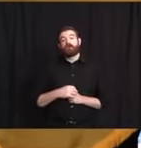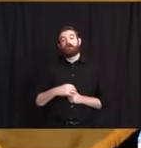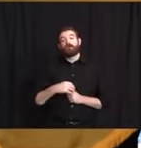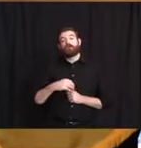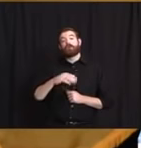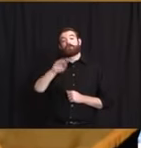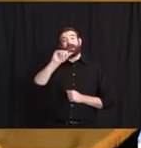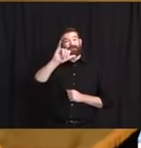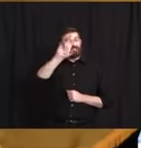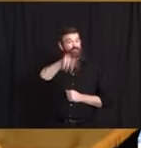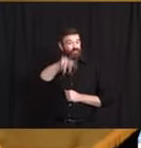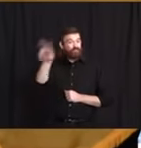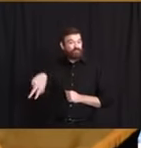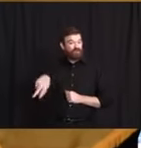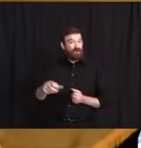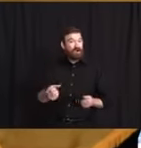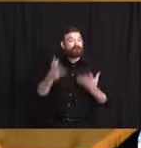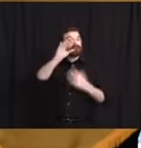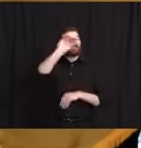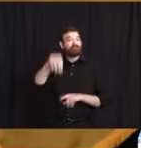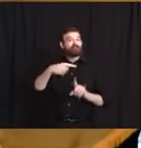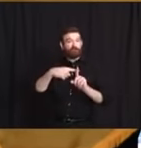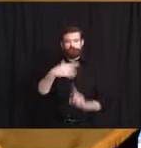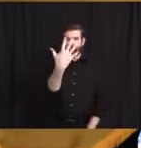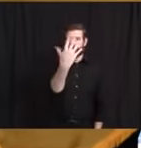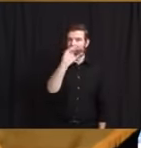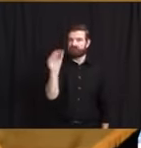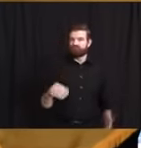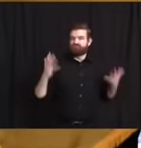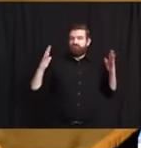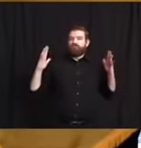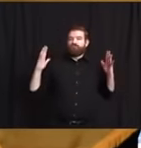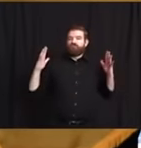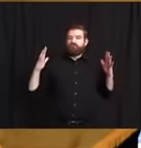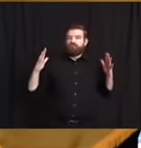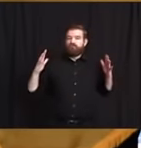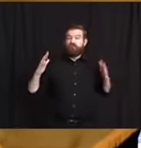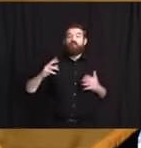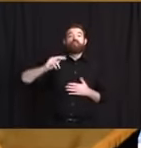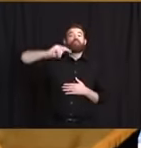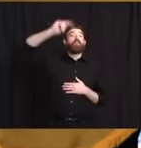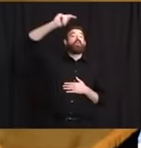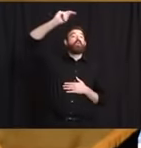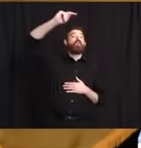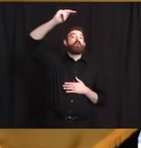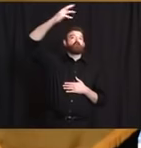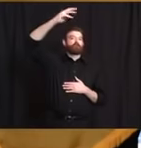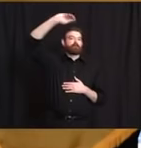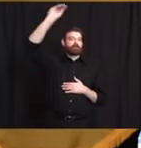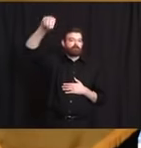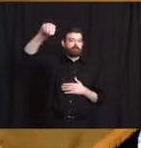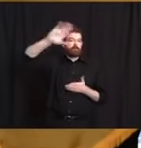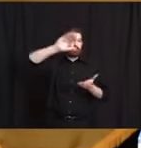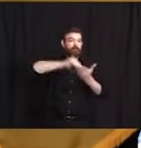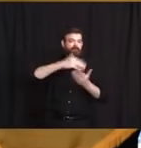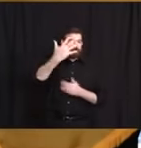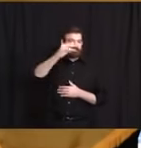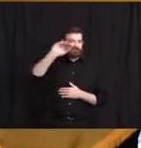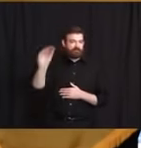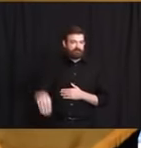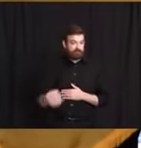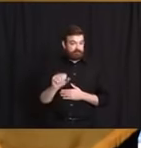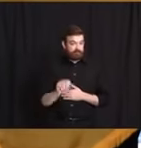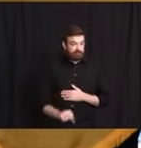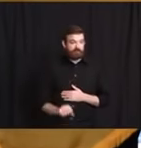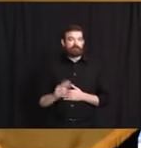New Jersey overall is 5%. In the northern part of the state, it was 4%, central 5%, and